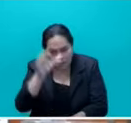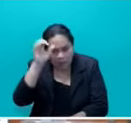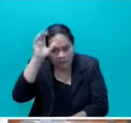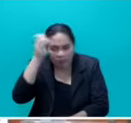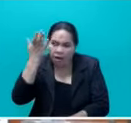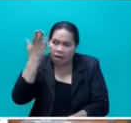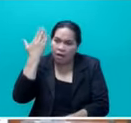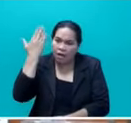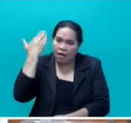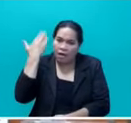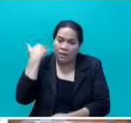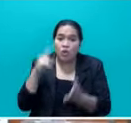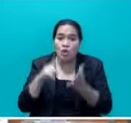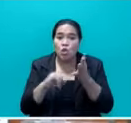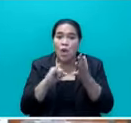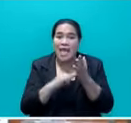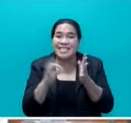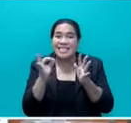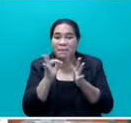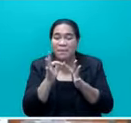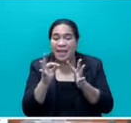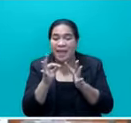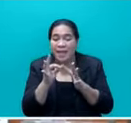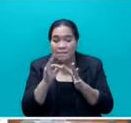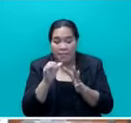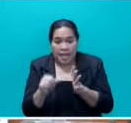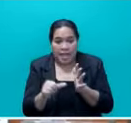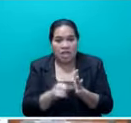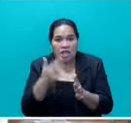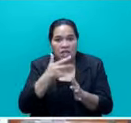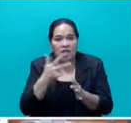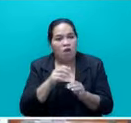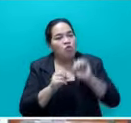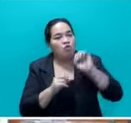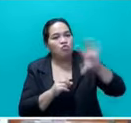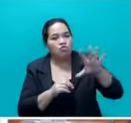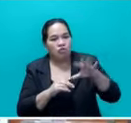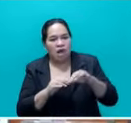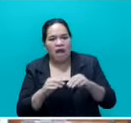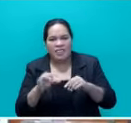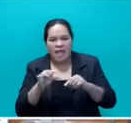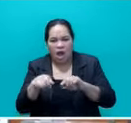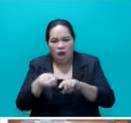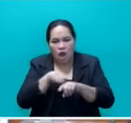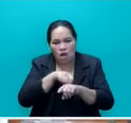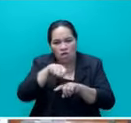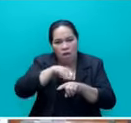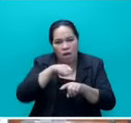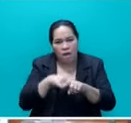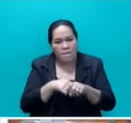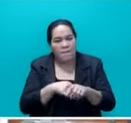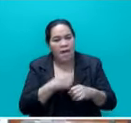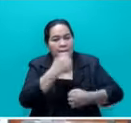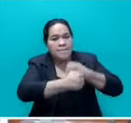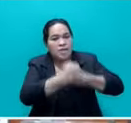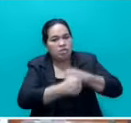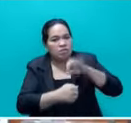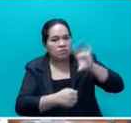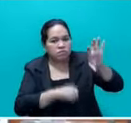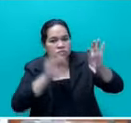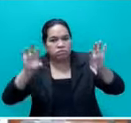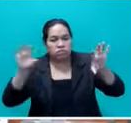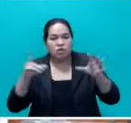ago when USP, these are kids over the age of 18, put a condom machine at the university. A lot of people objected to it, saying you're encouraging them to